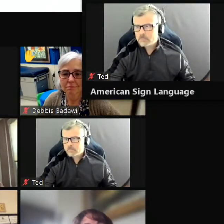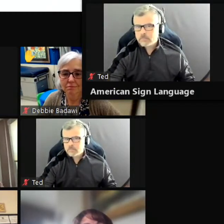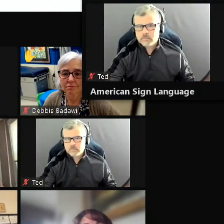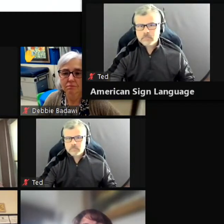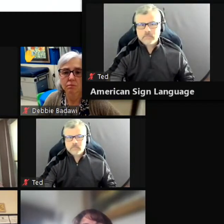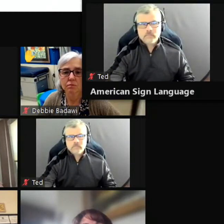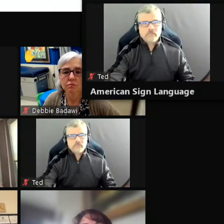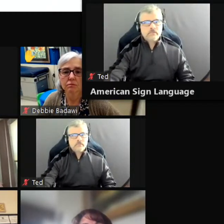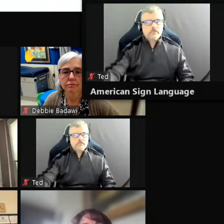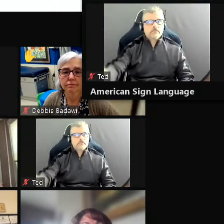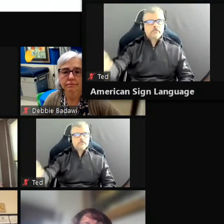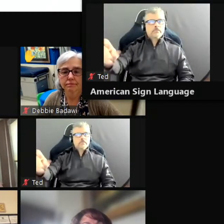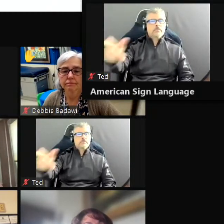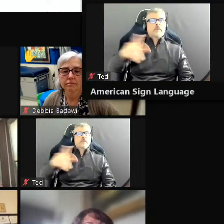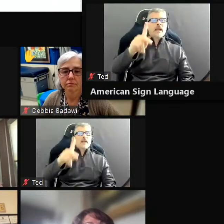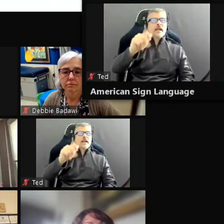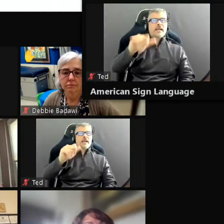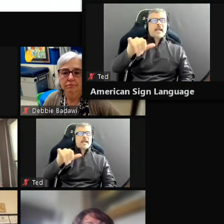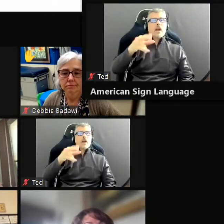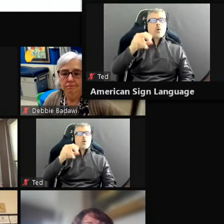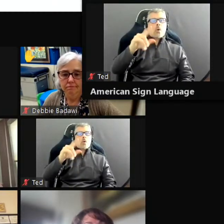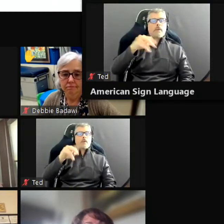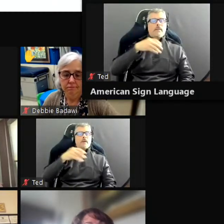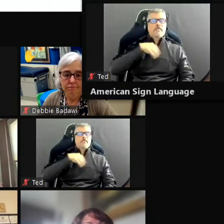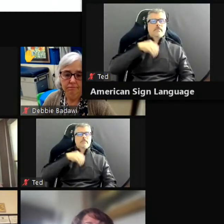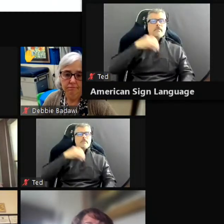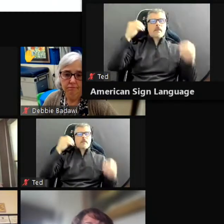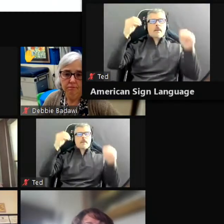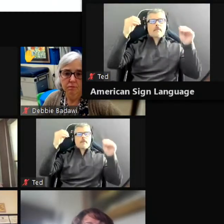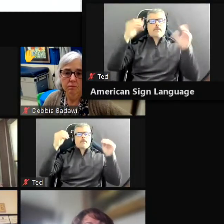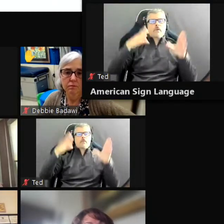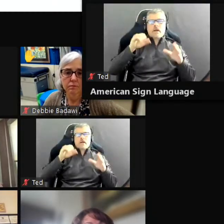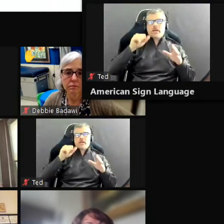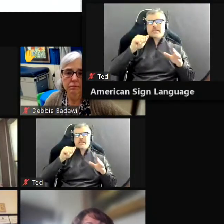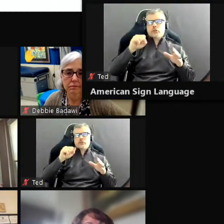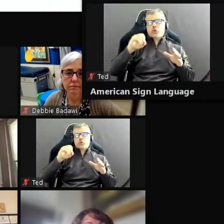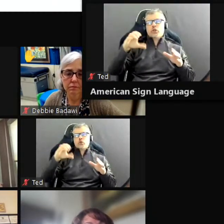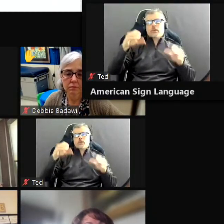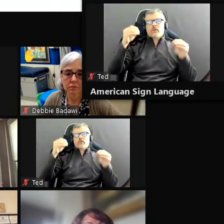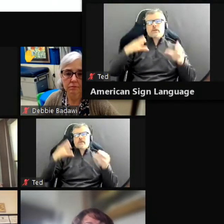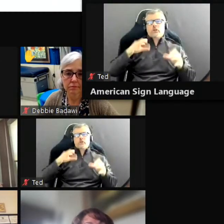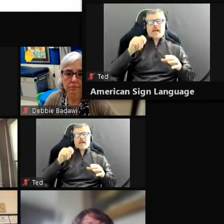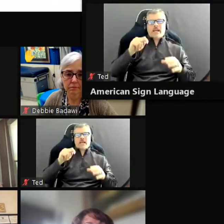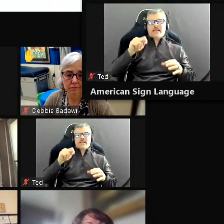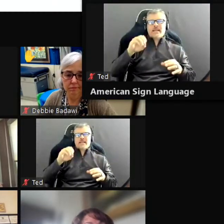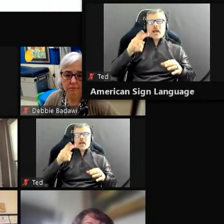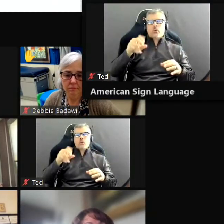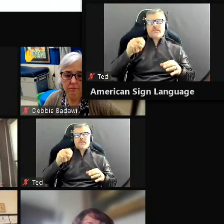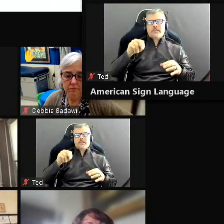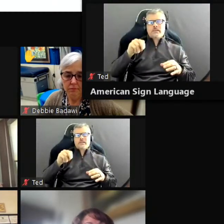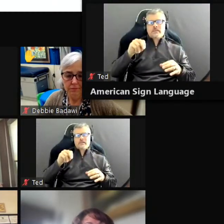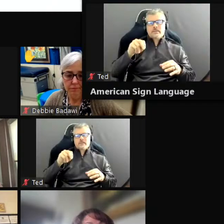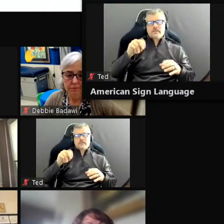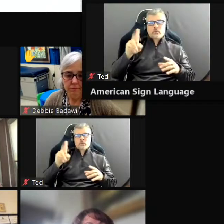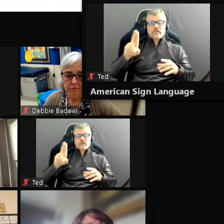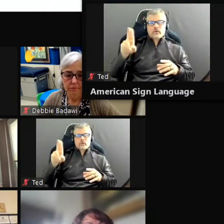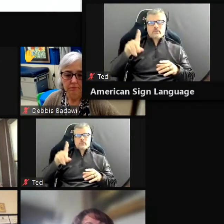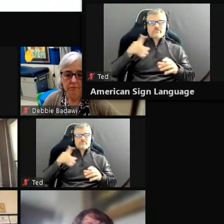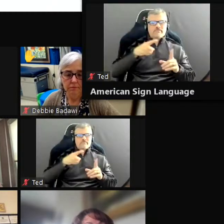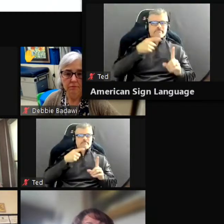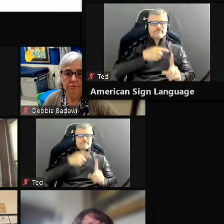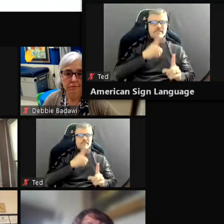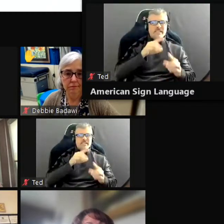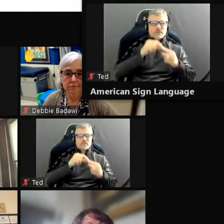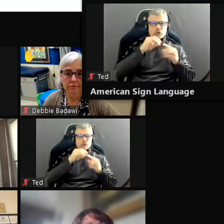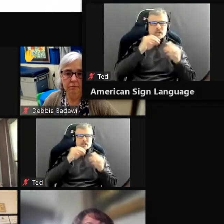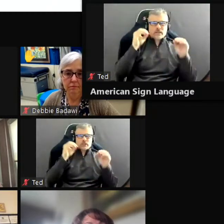Thank you so much. Kay Holman, I'm an associate professor at Towson University in the Department of Special Education. I want to definitely first